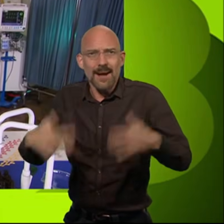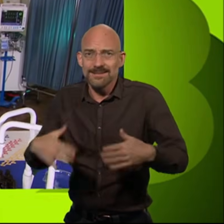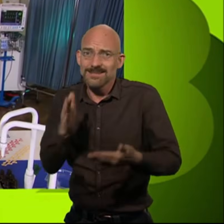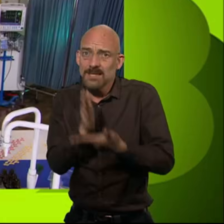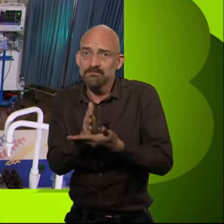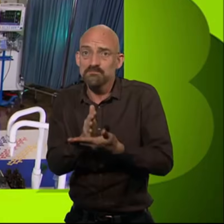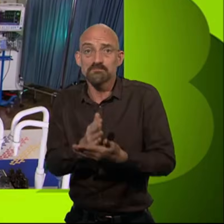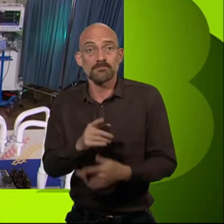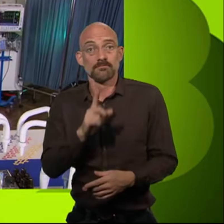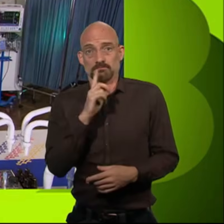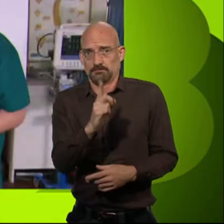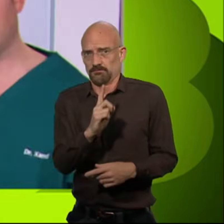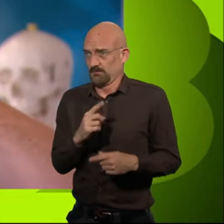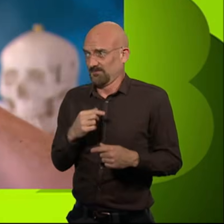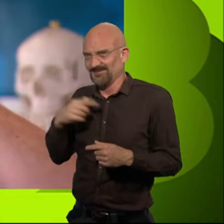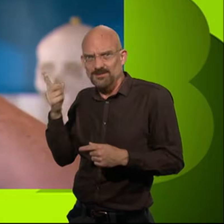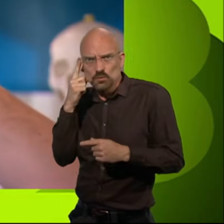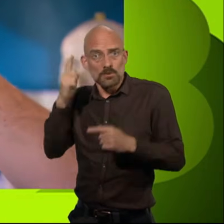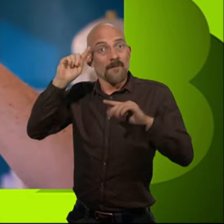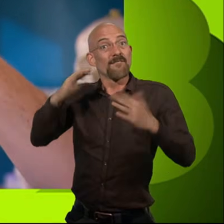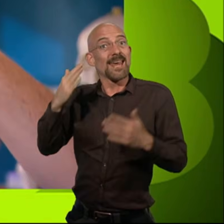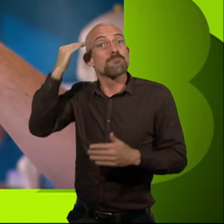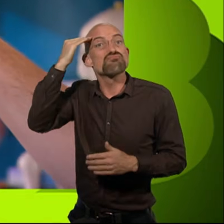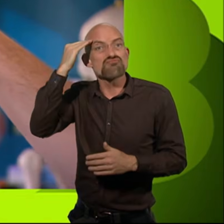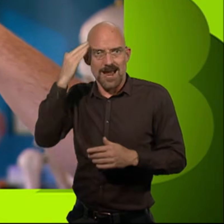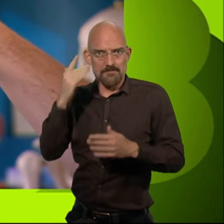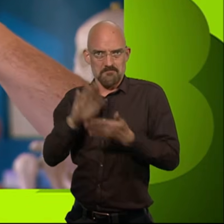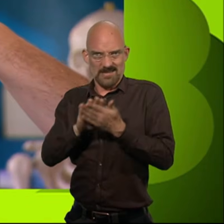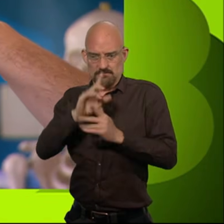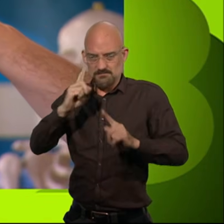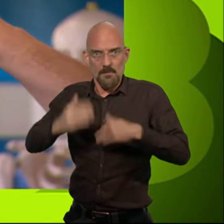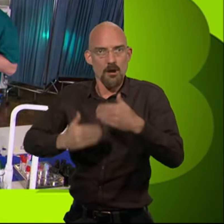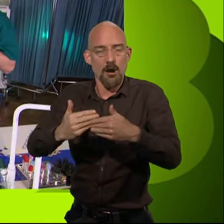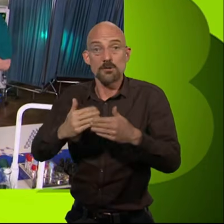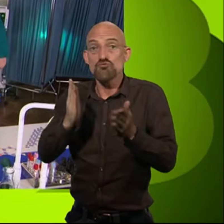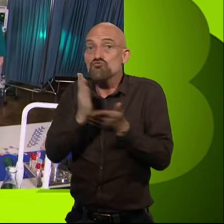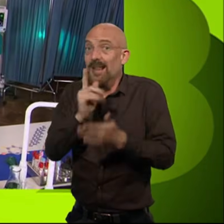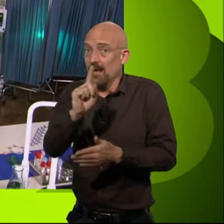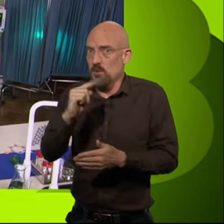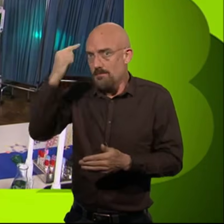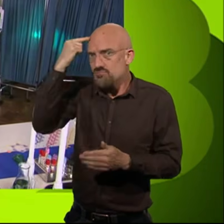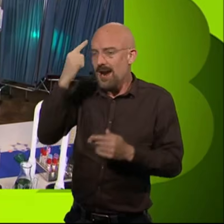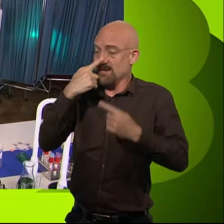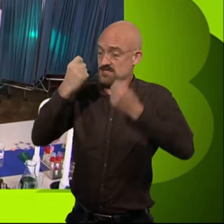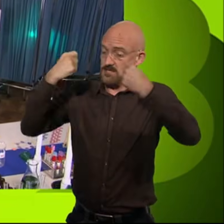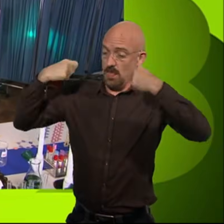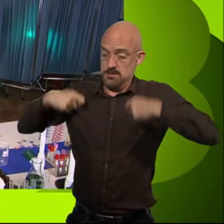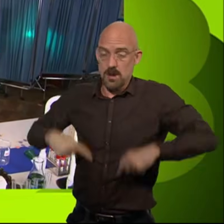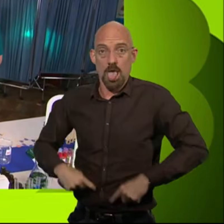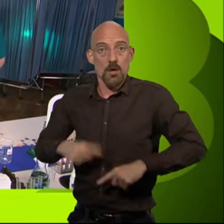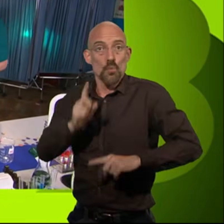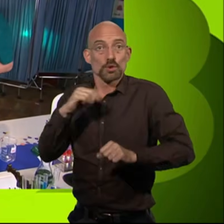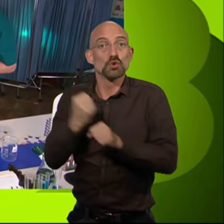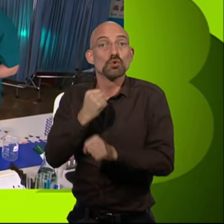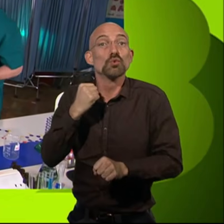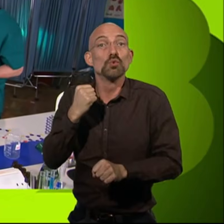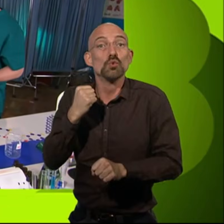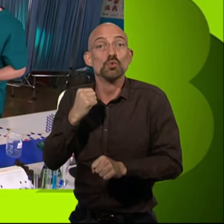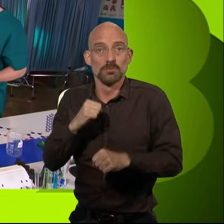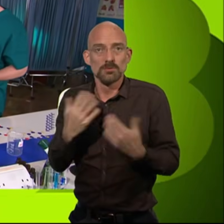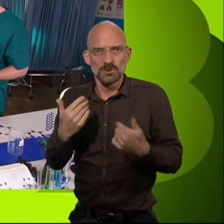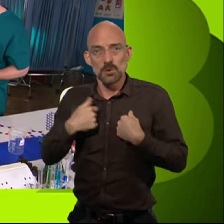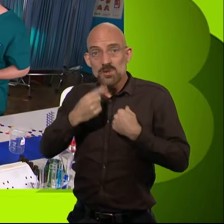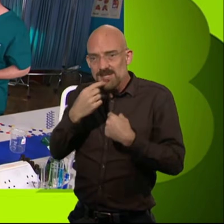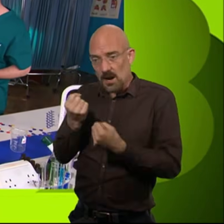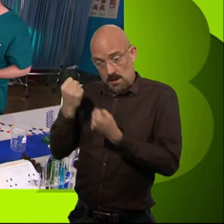can't do anything without your brain. Now, your brain is what makes you, you. But it also tells the different parts of your body